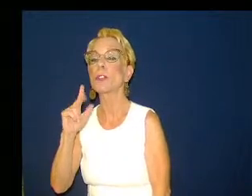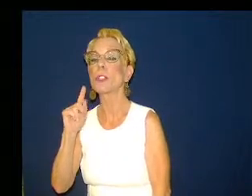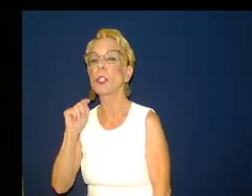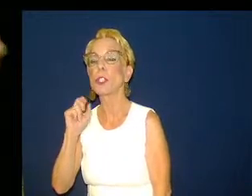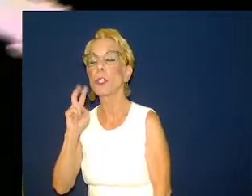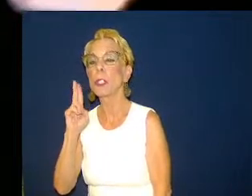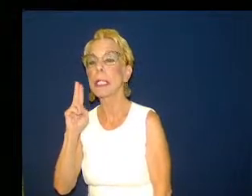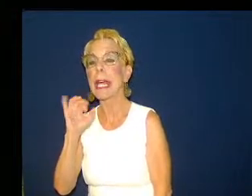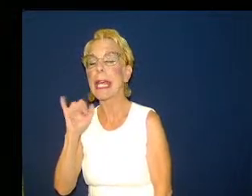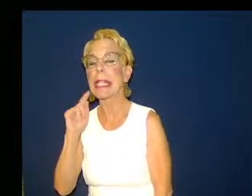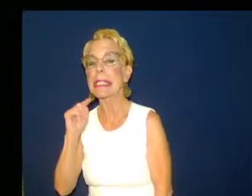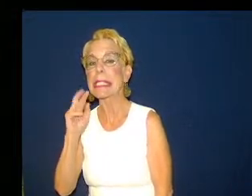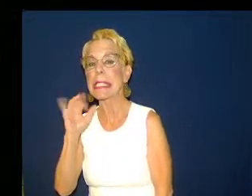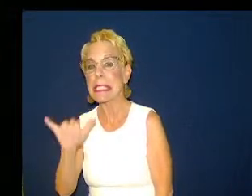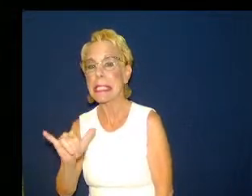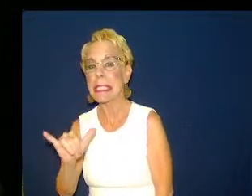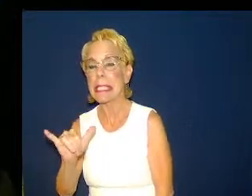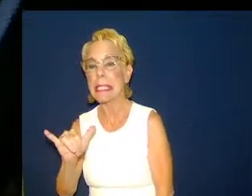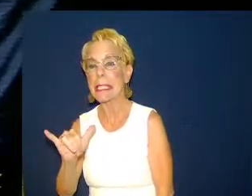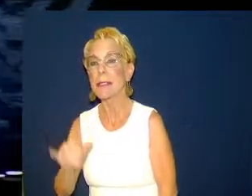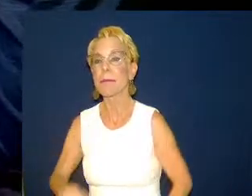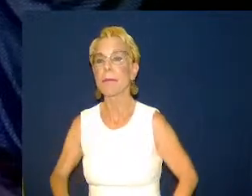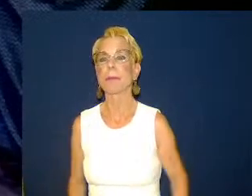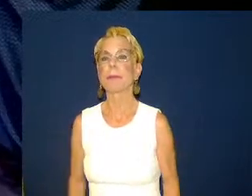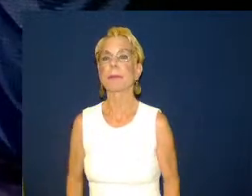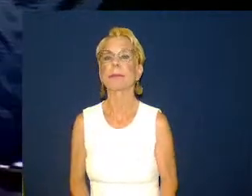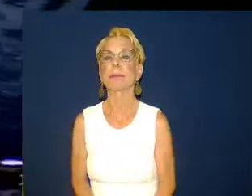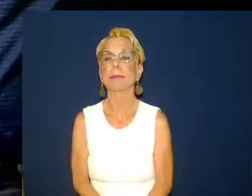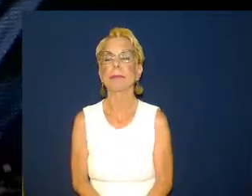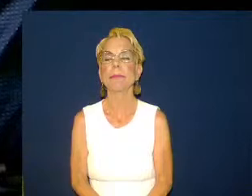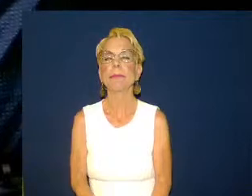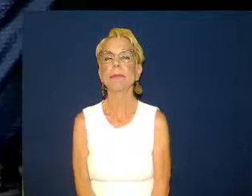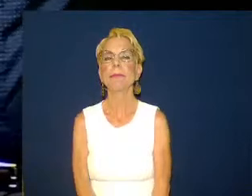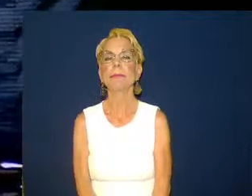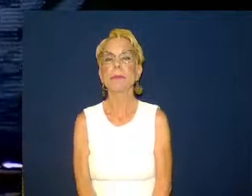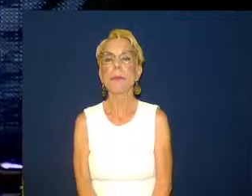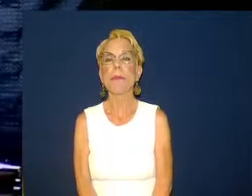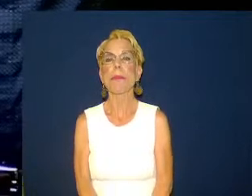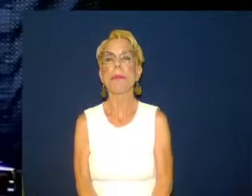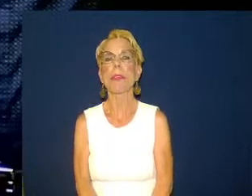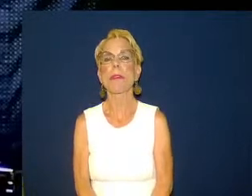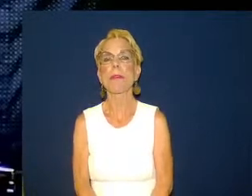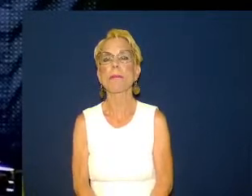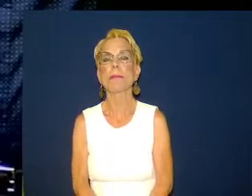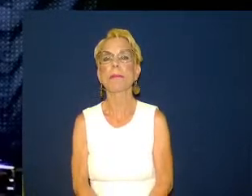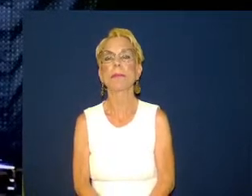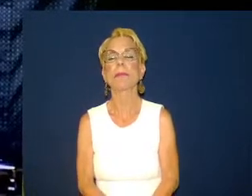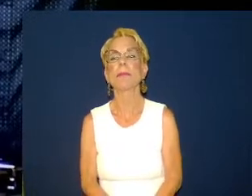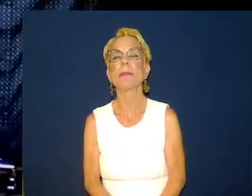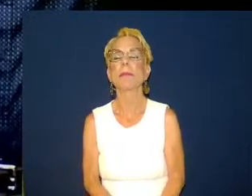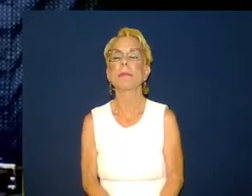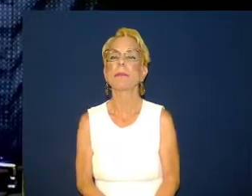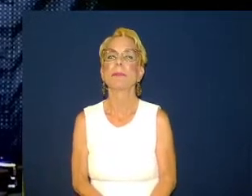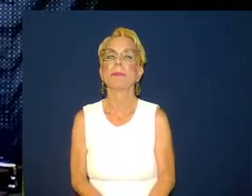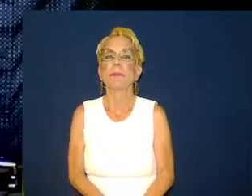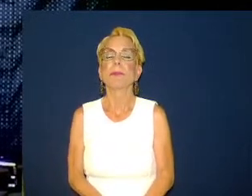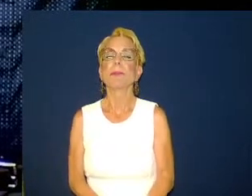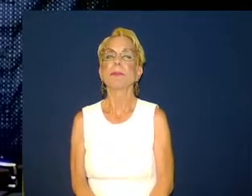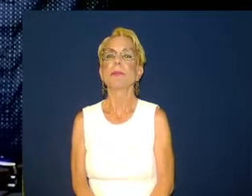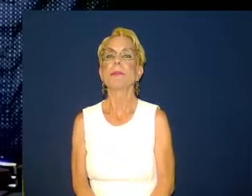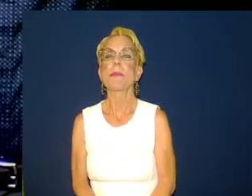Now, I would just like for us, and I don't even want the praise team to come yet. I just feel like the Holy Spirit is speaking. Let's bow our heads.